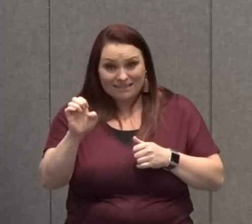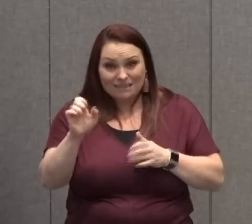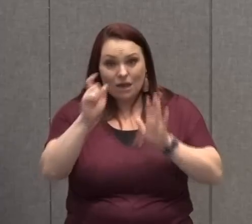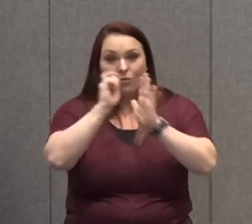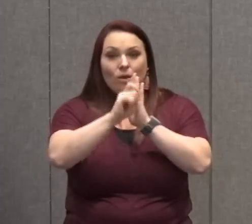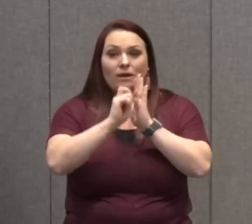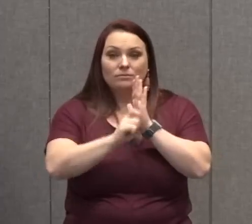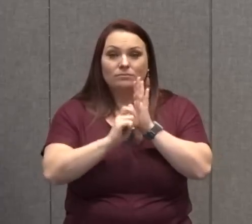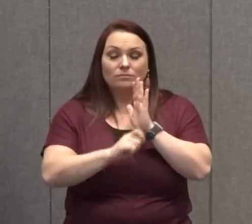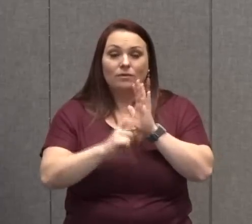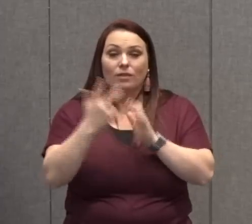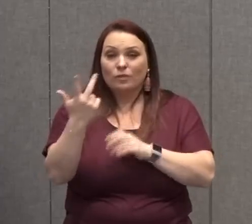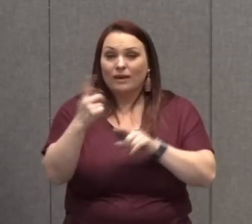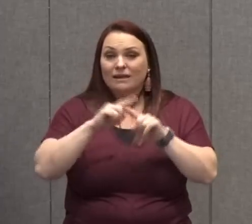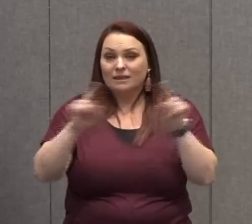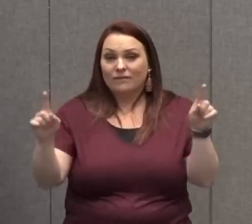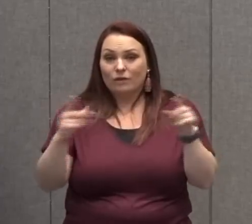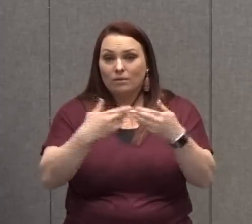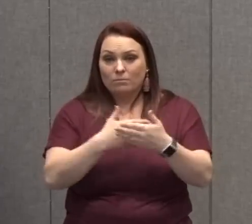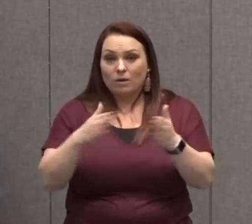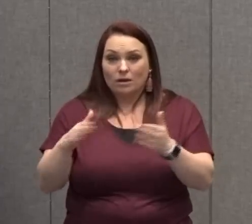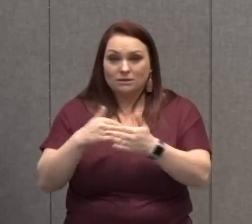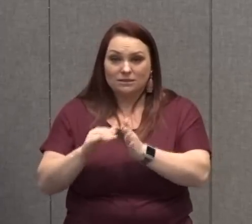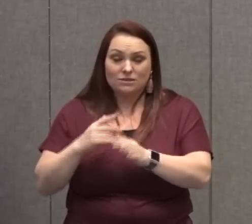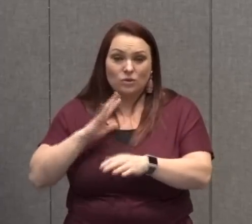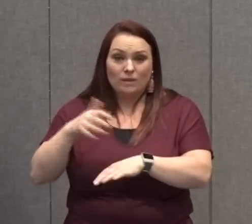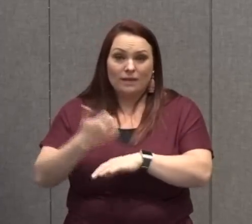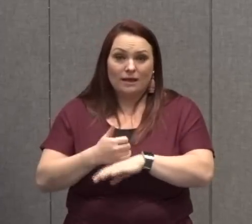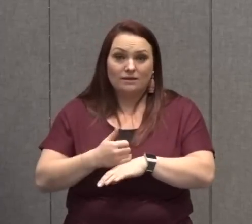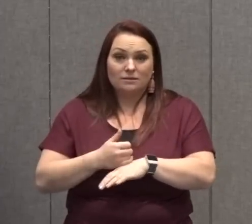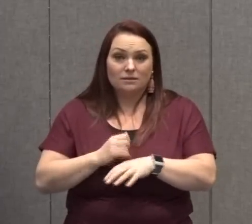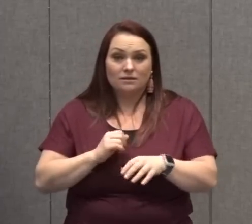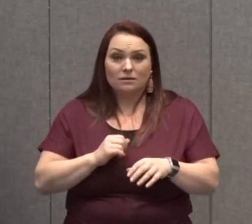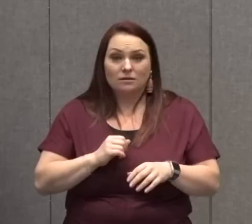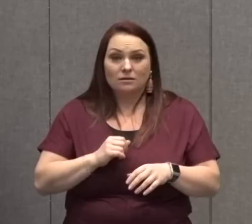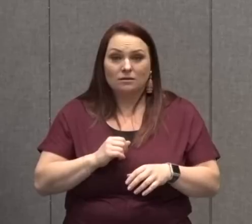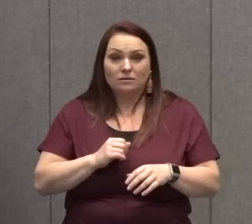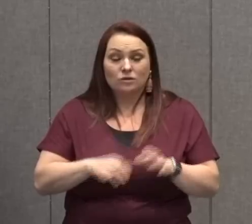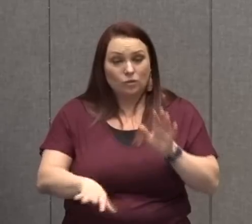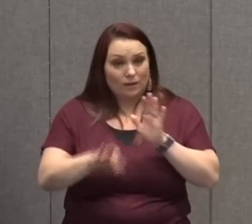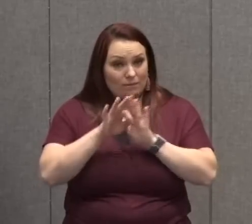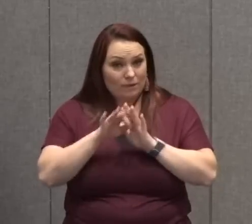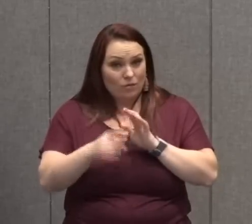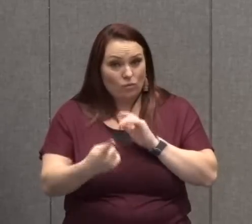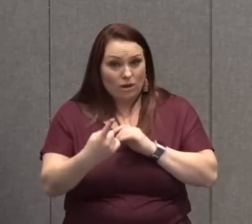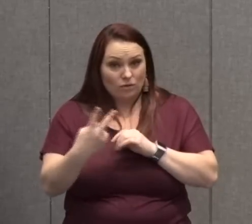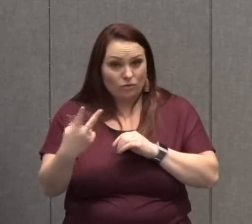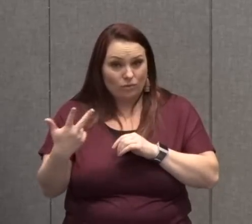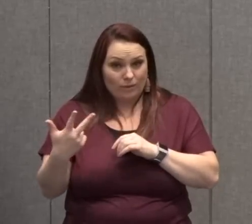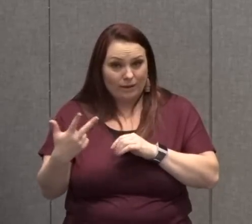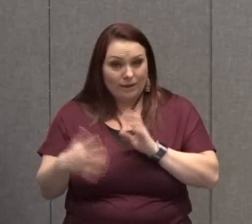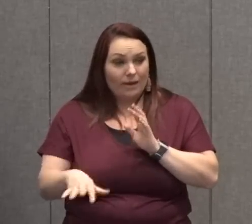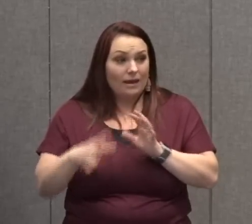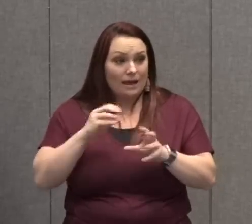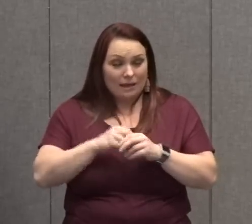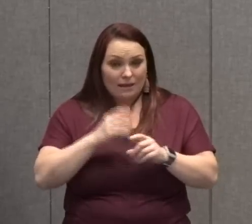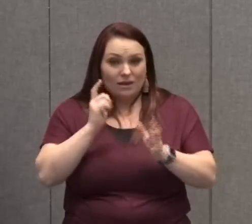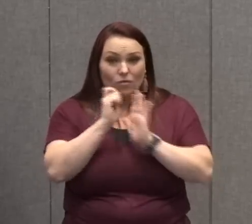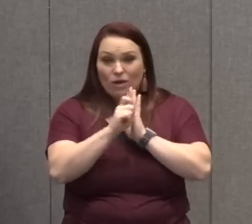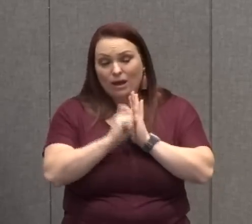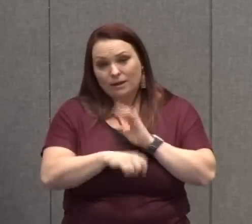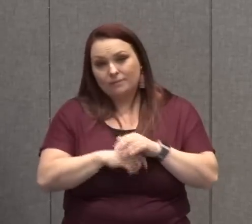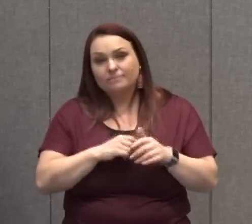write about write about three different boxes you land on so you can choose three and then answer those three in a writing